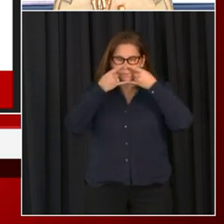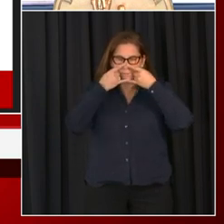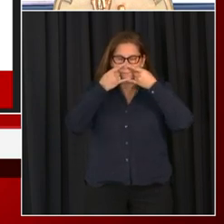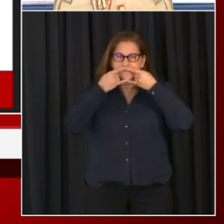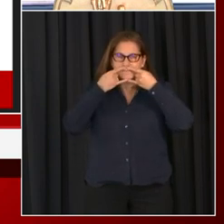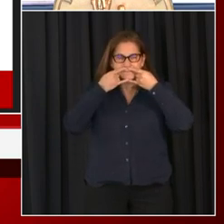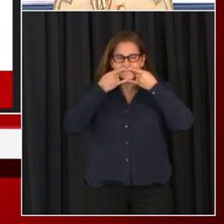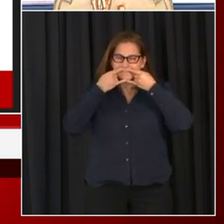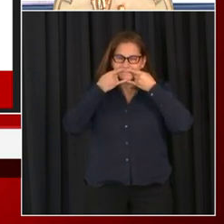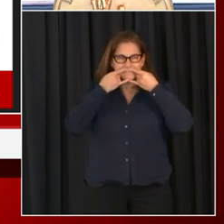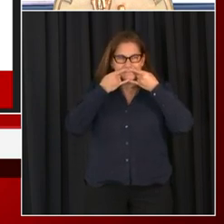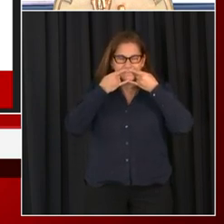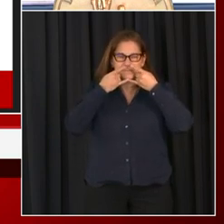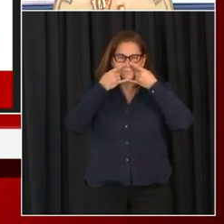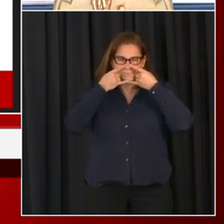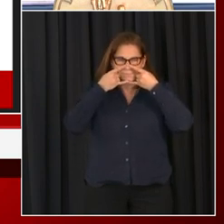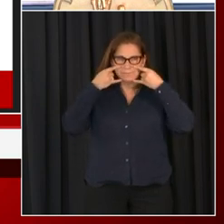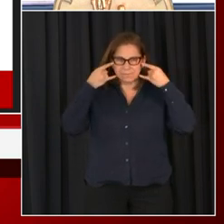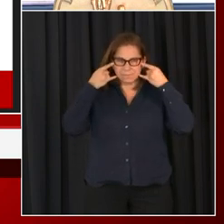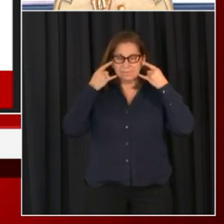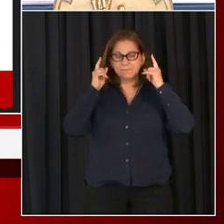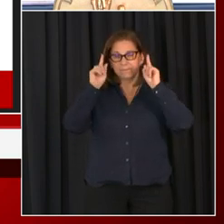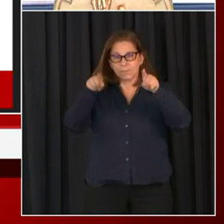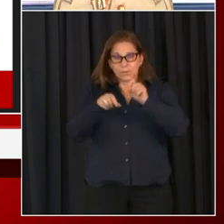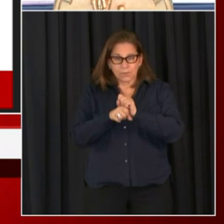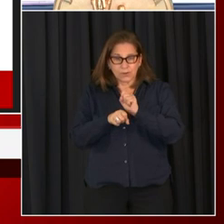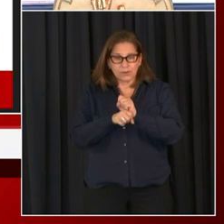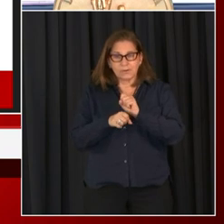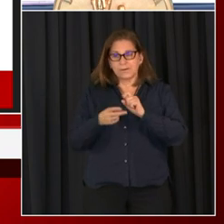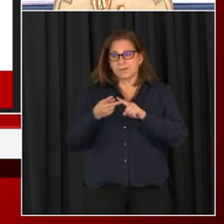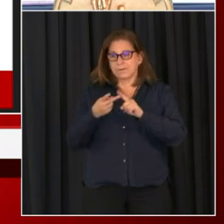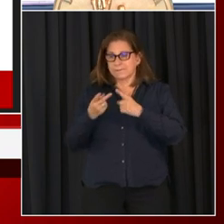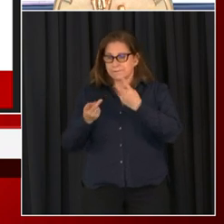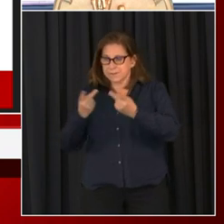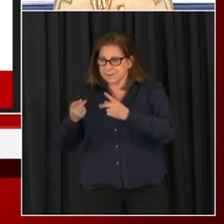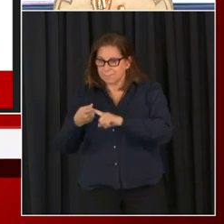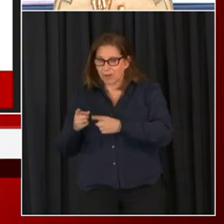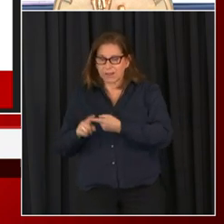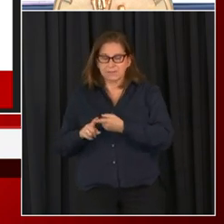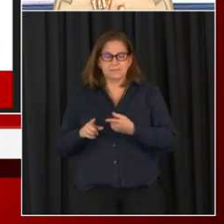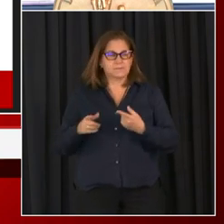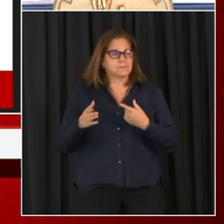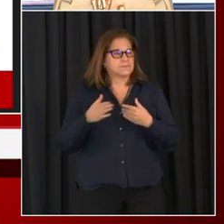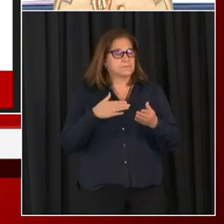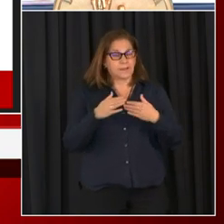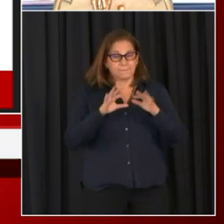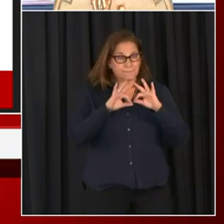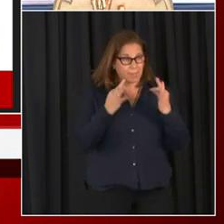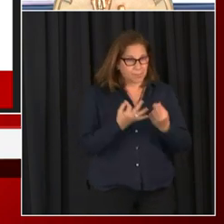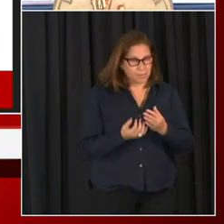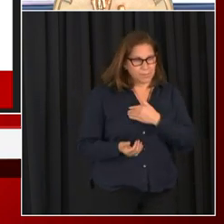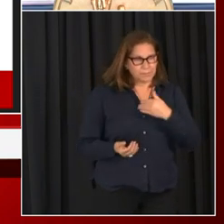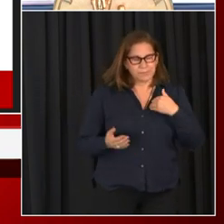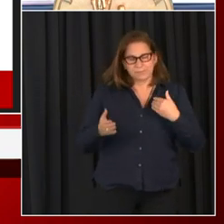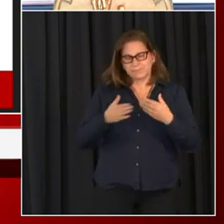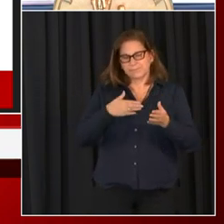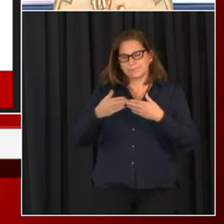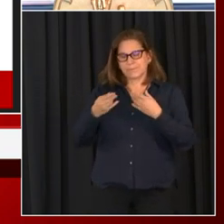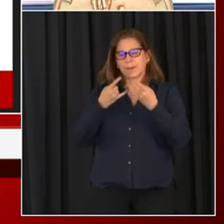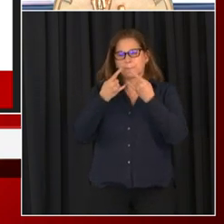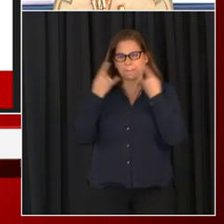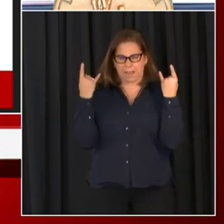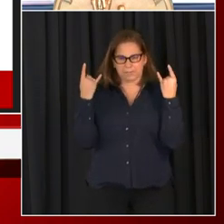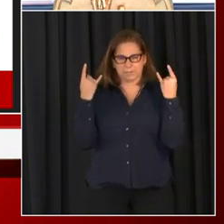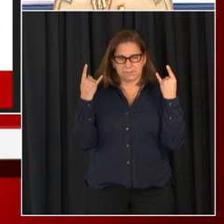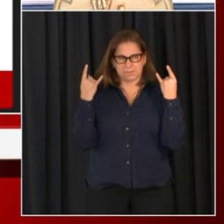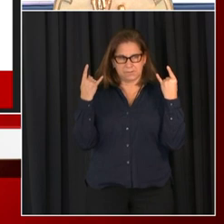work, hanging out with friends, and visiting family members who live with you. And I thought I would just